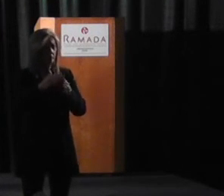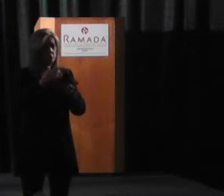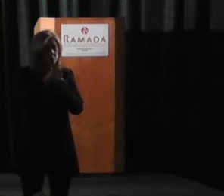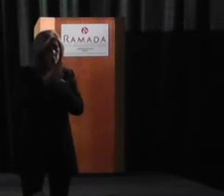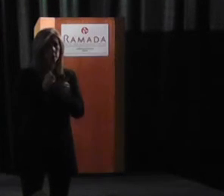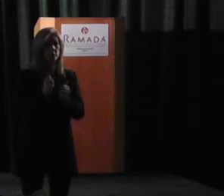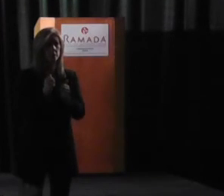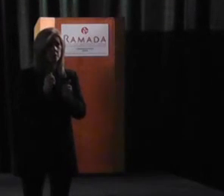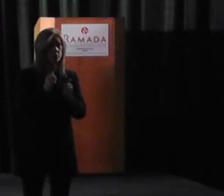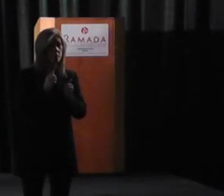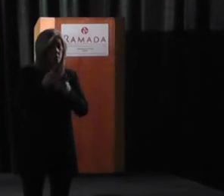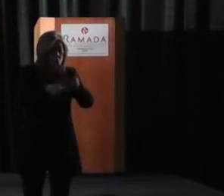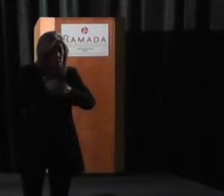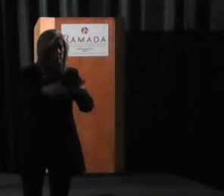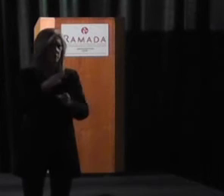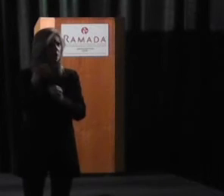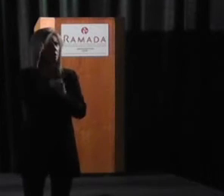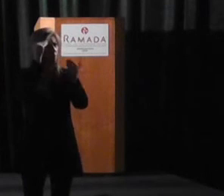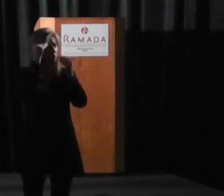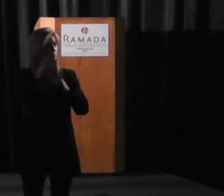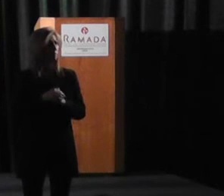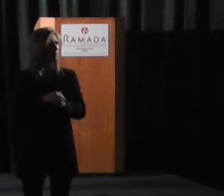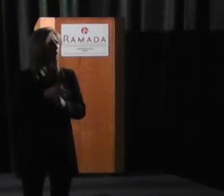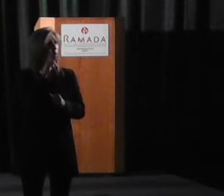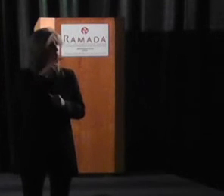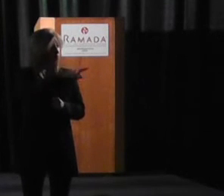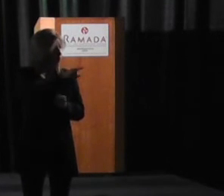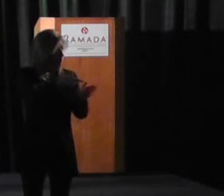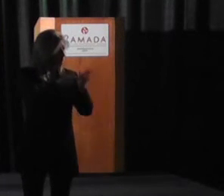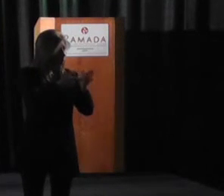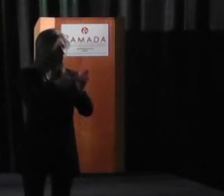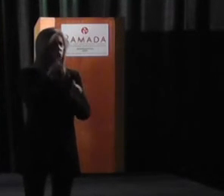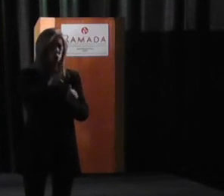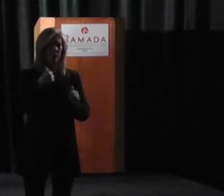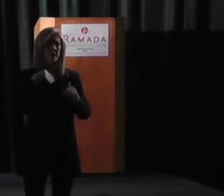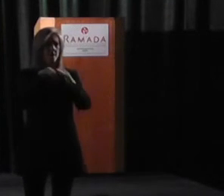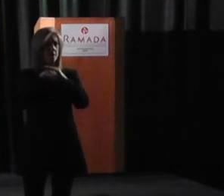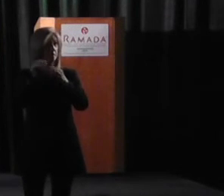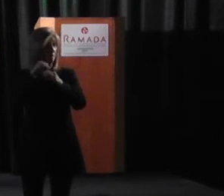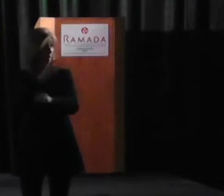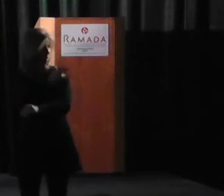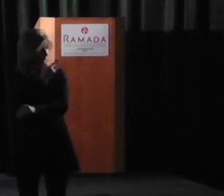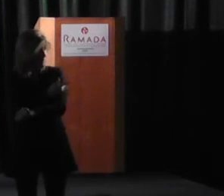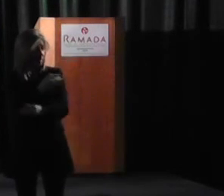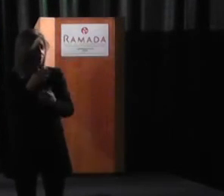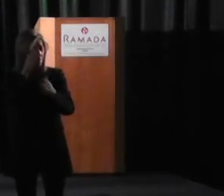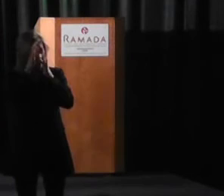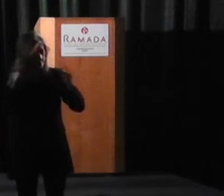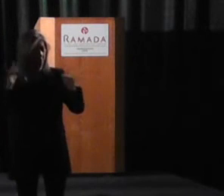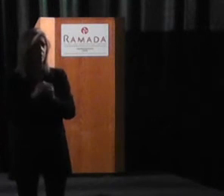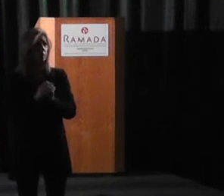people experiencing muscle paralysis should have access to this equipment in the hospital, in a specialized site, and even then their